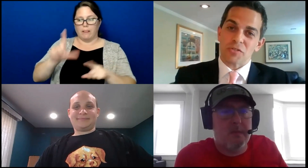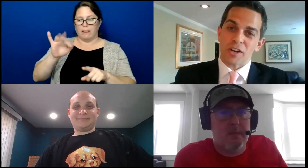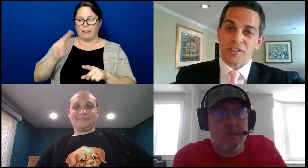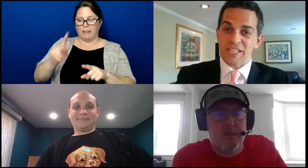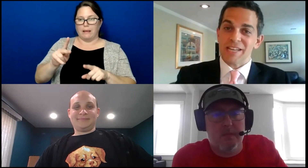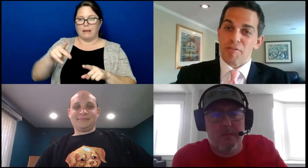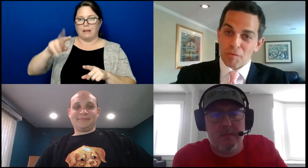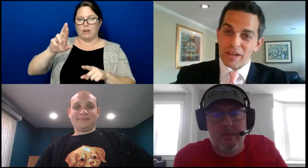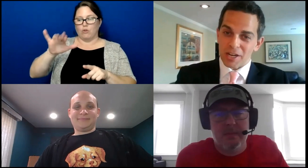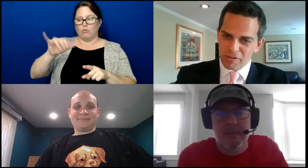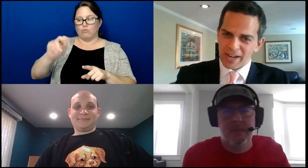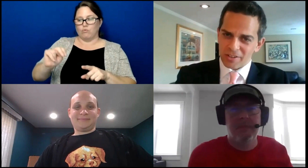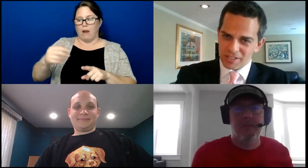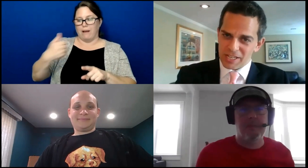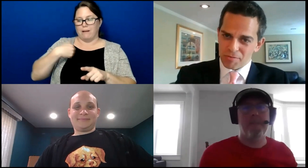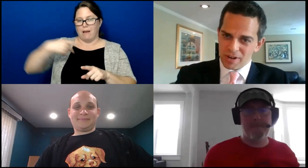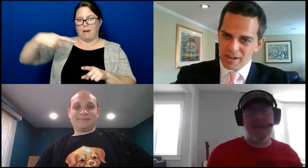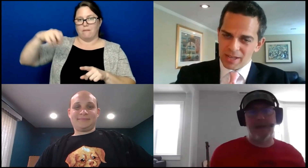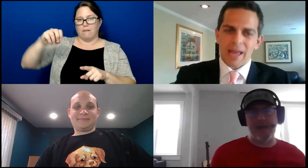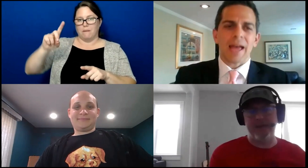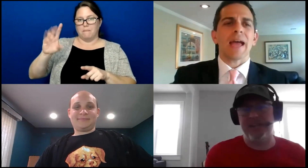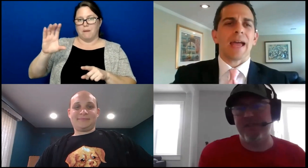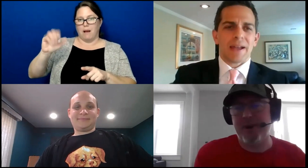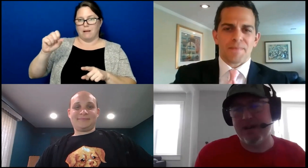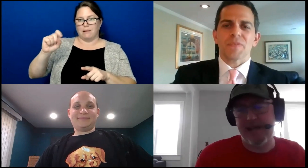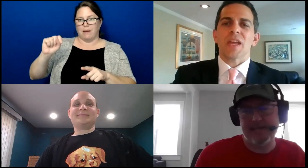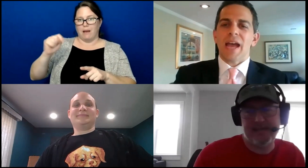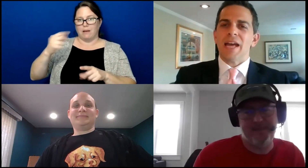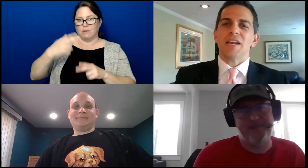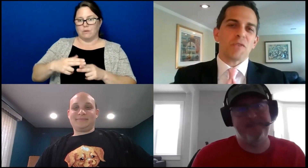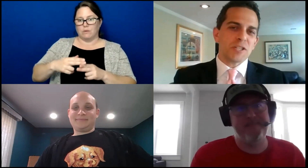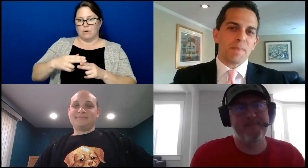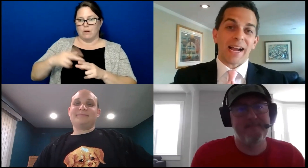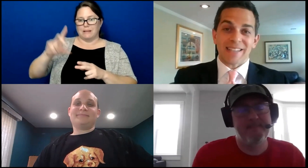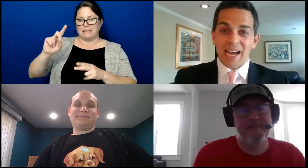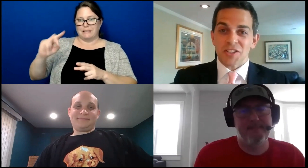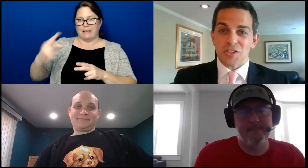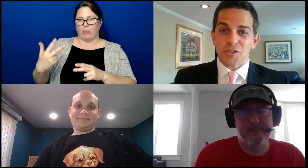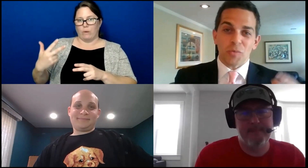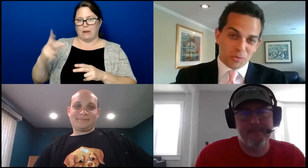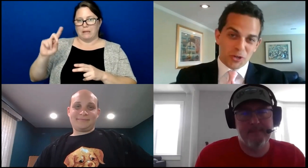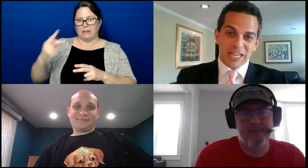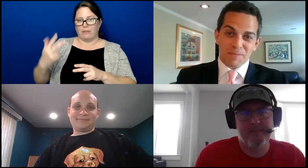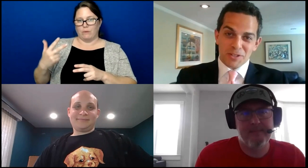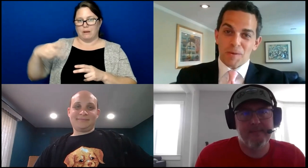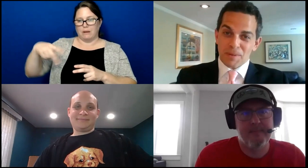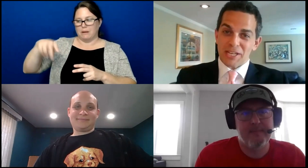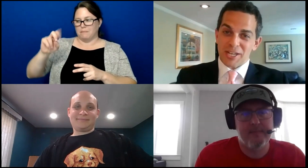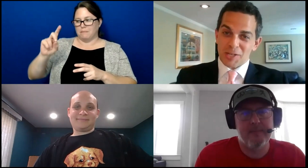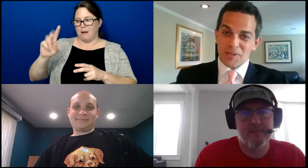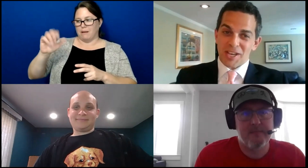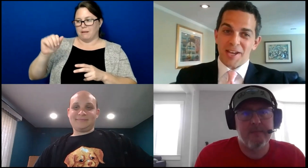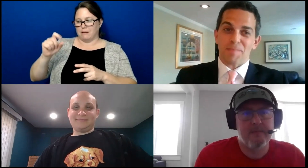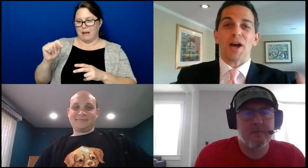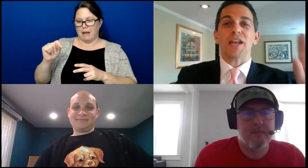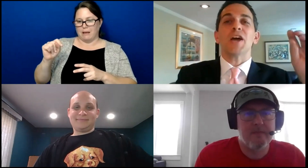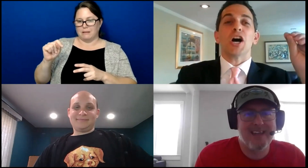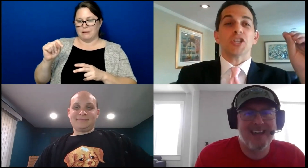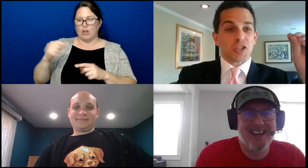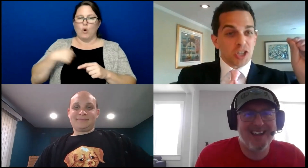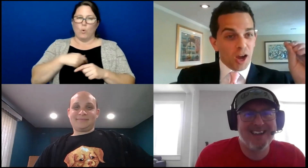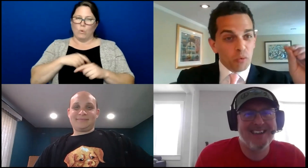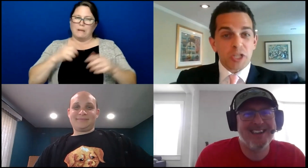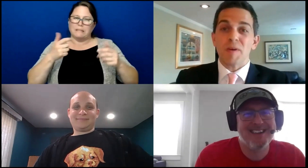video game industry called D3, correct? Called D3. Yeah, the D3 podcast. And a recent podcast I listened to, we'll try to keep this, PG as we said,